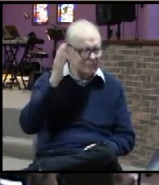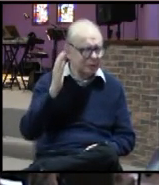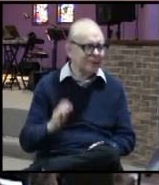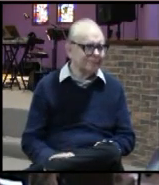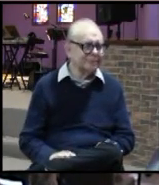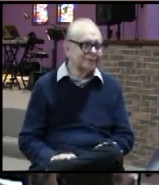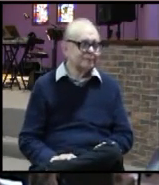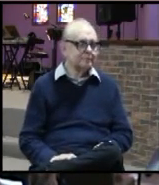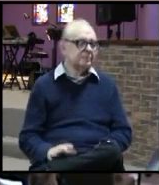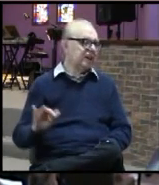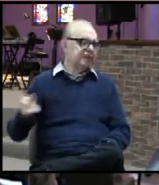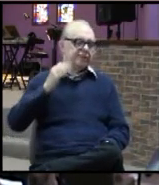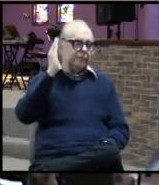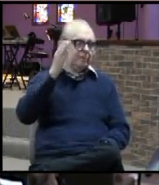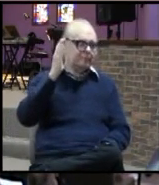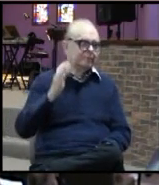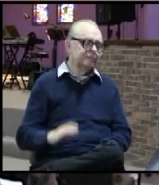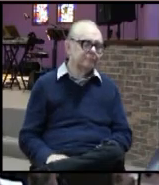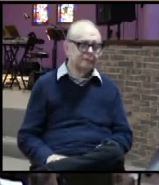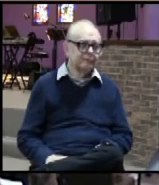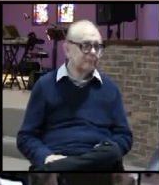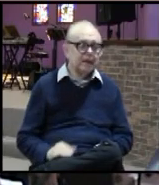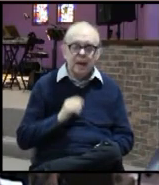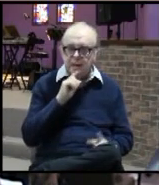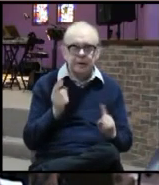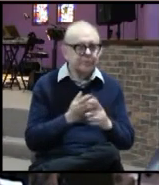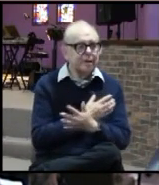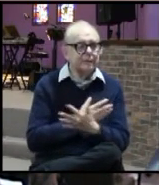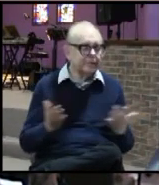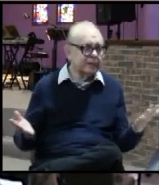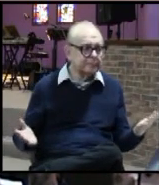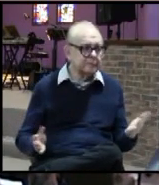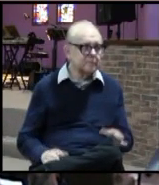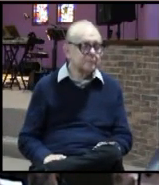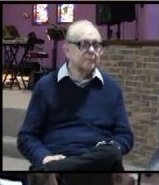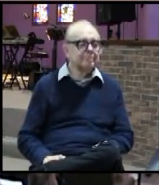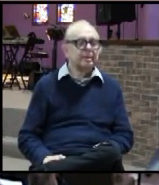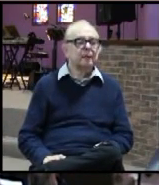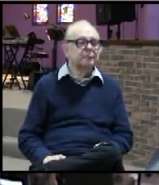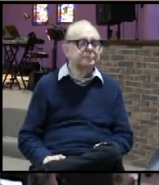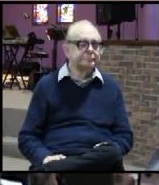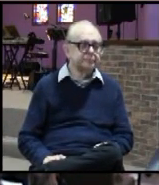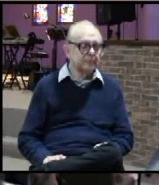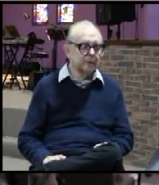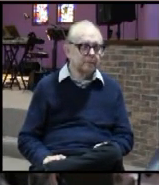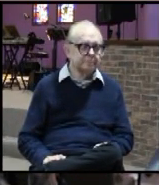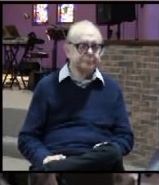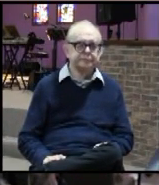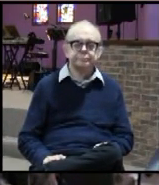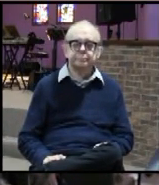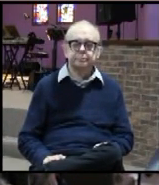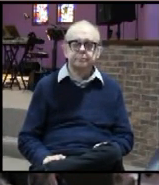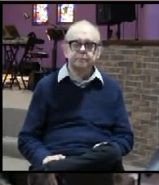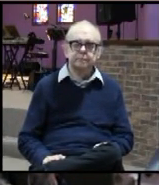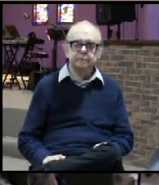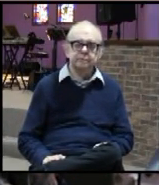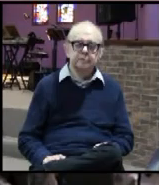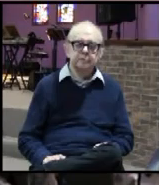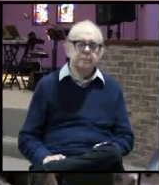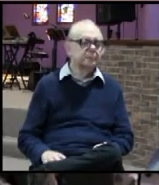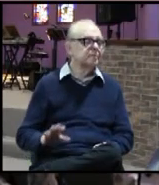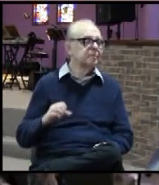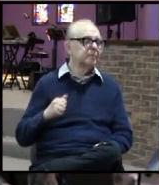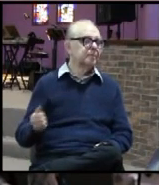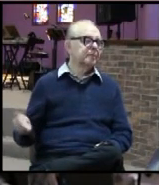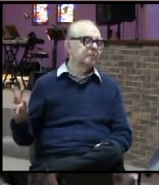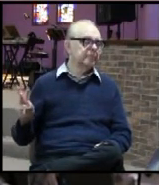It was the same sermon. Everyone in the band changed it. They just switched up some things. Every once in a while they would switch it up in the mess. So